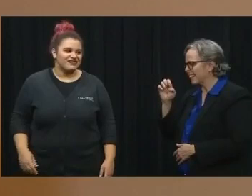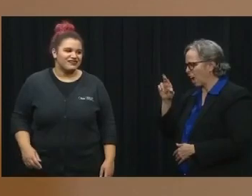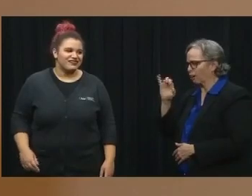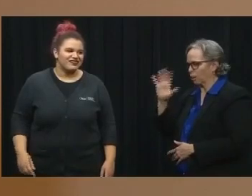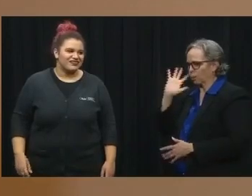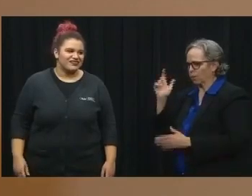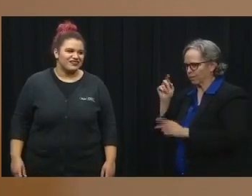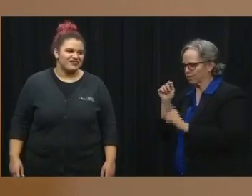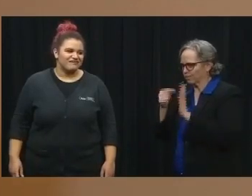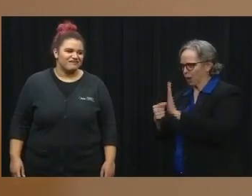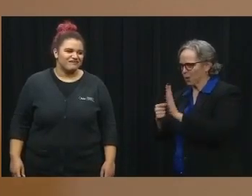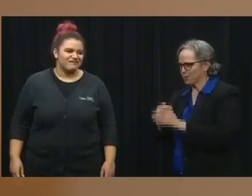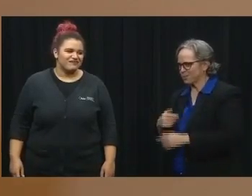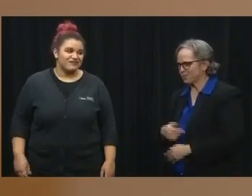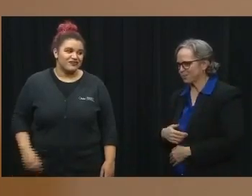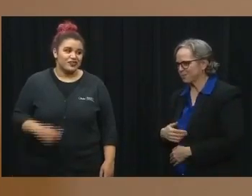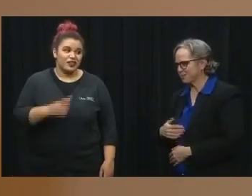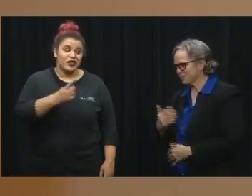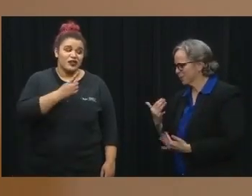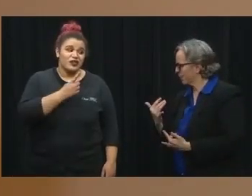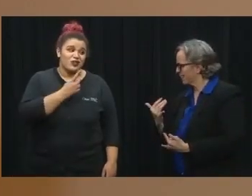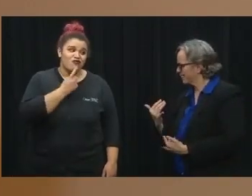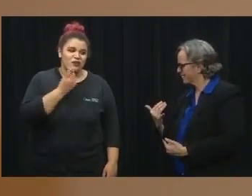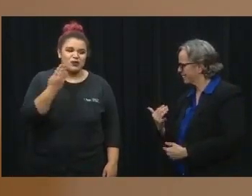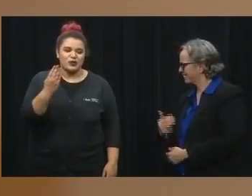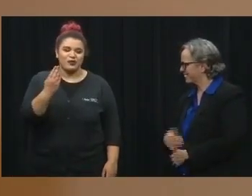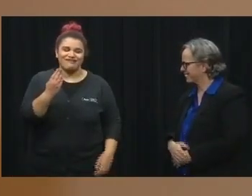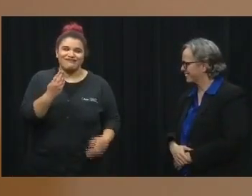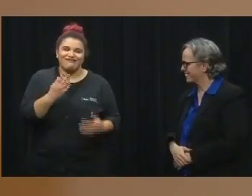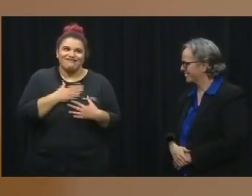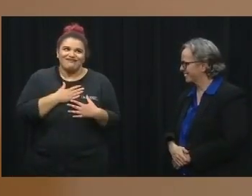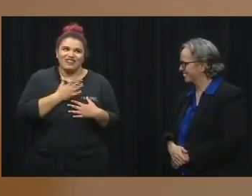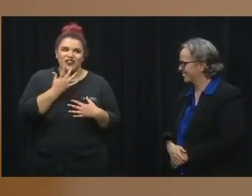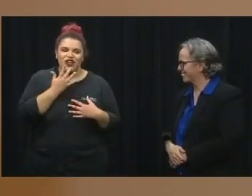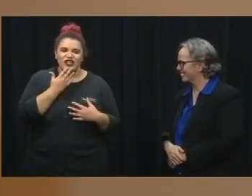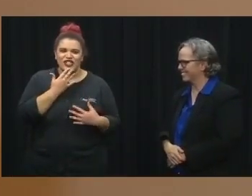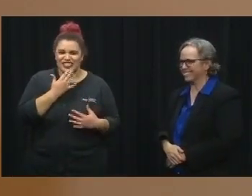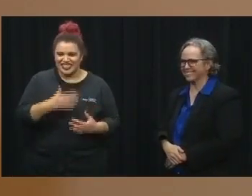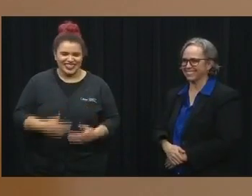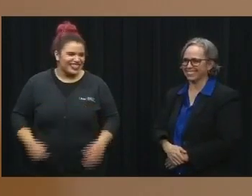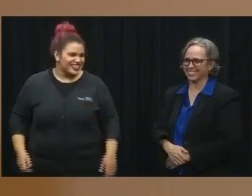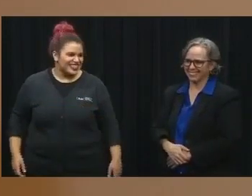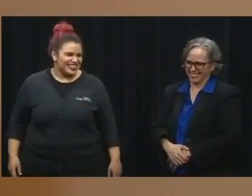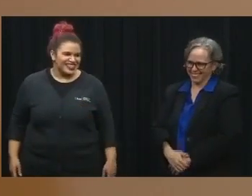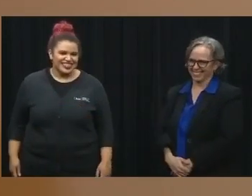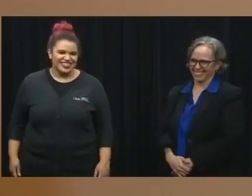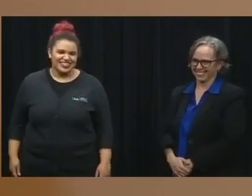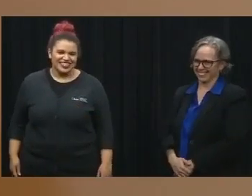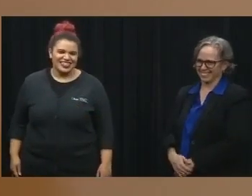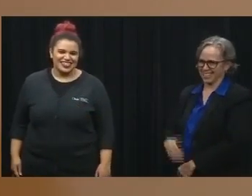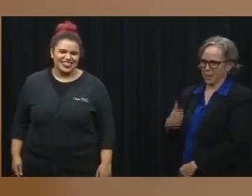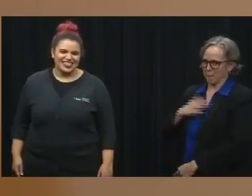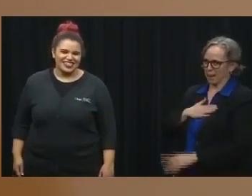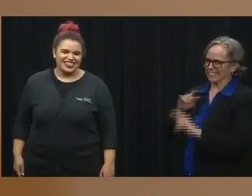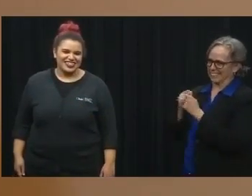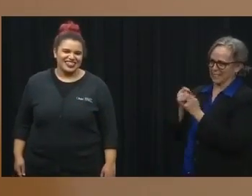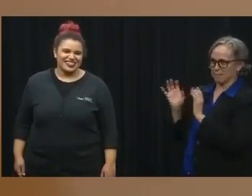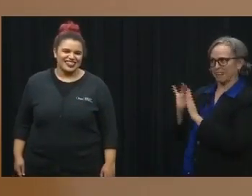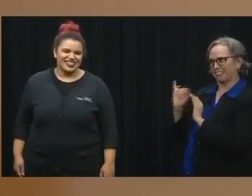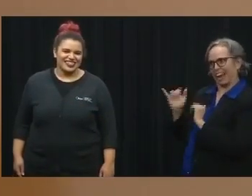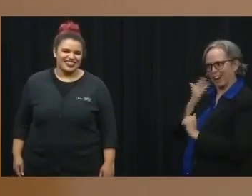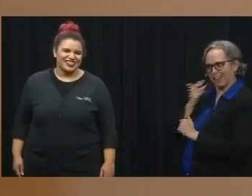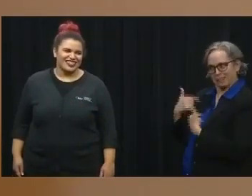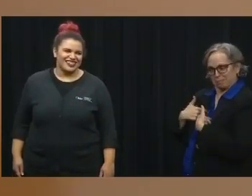know. Yeah. My team picks those colors for me based on that, so